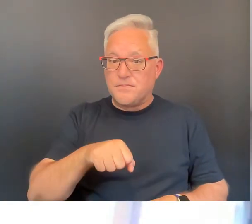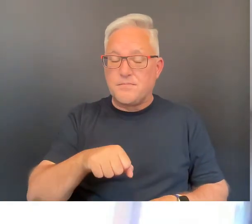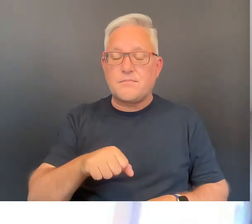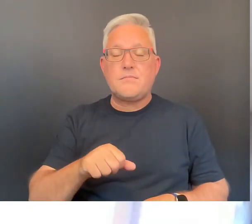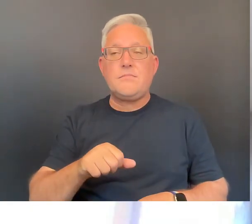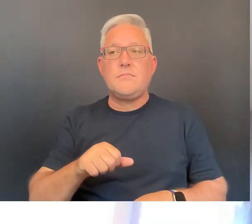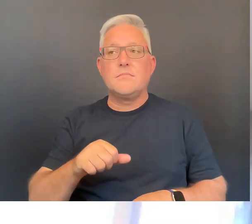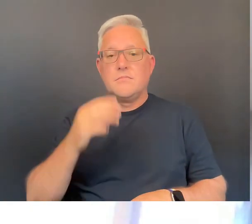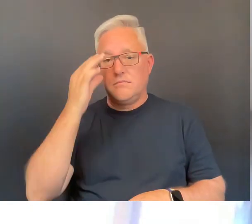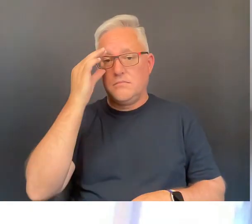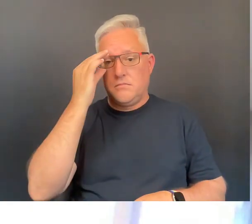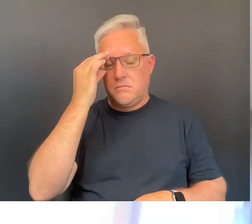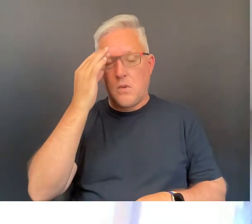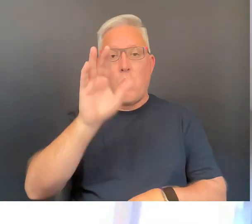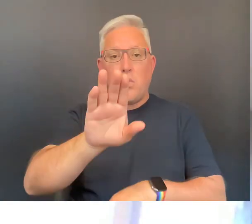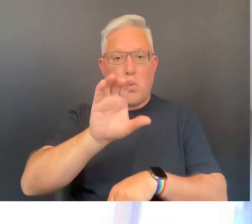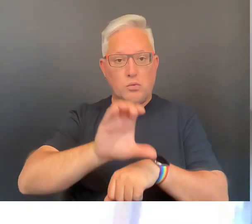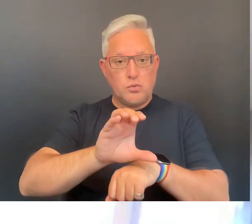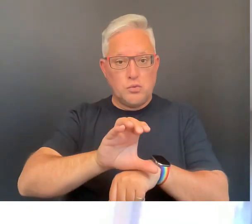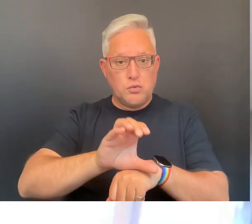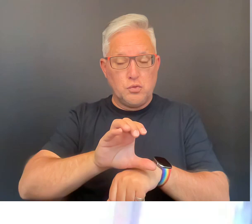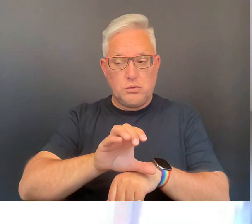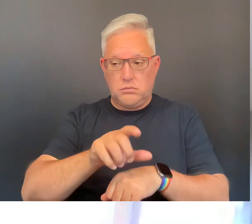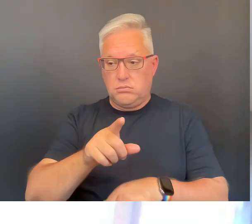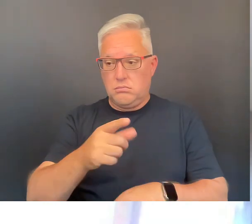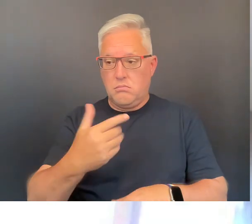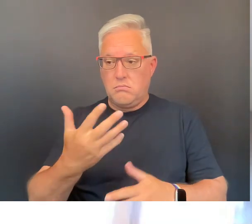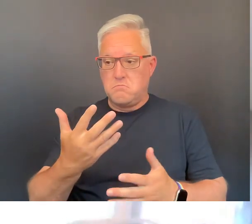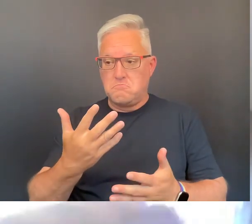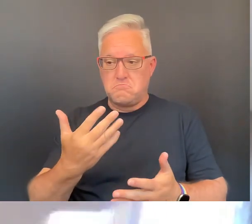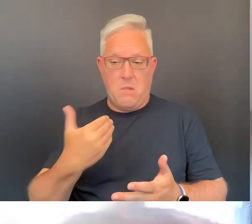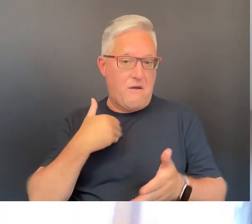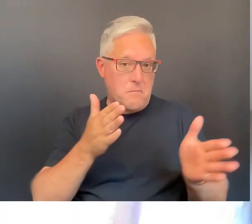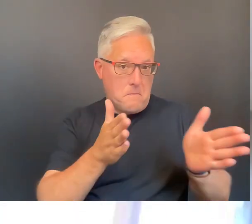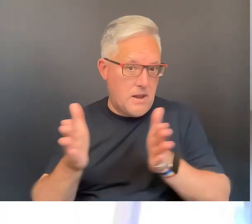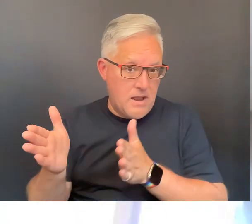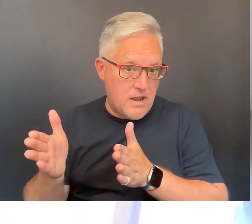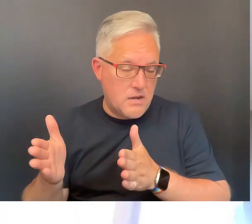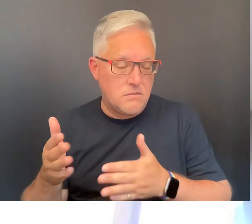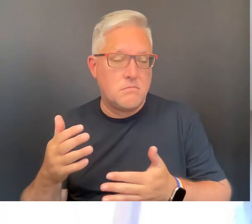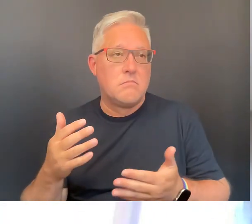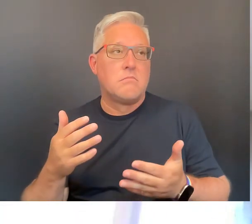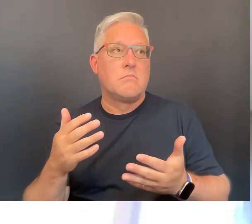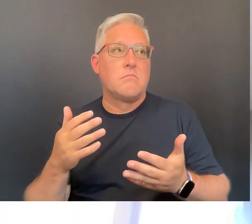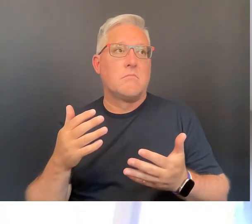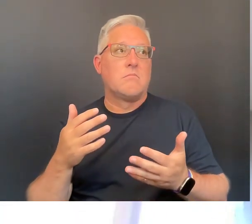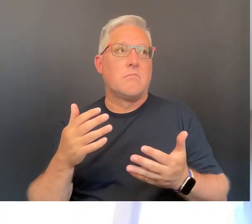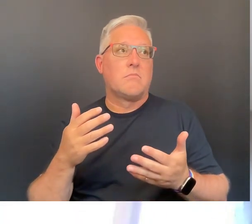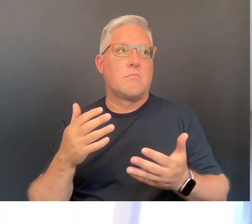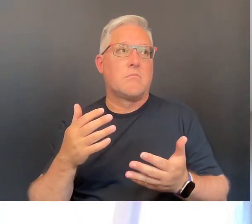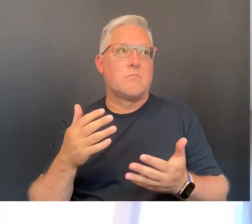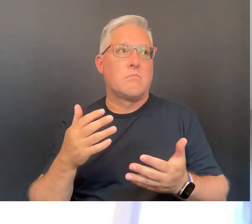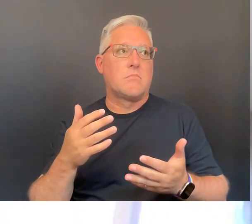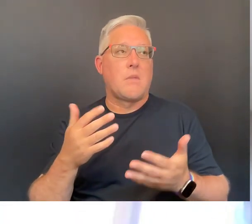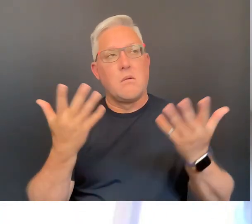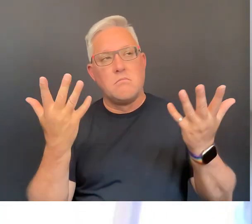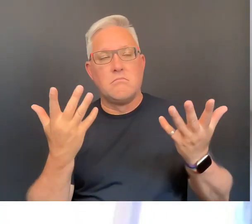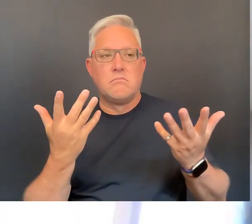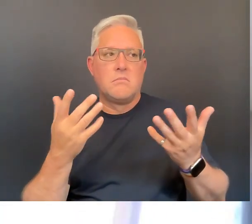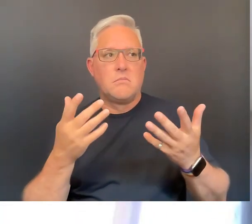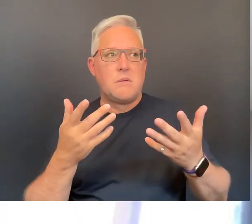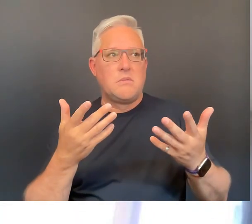when your church have a plan or going to a